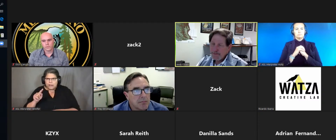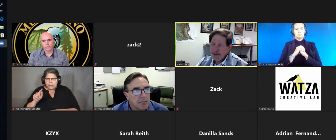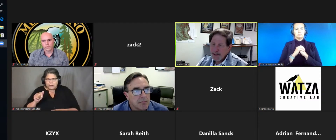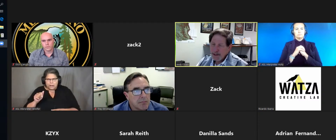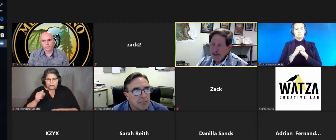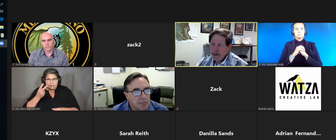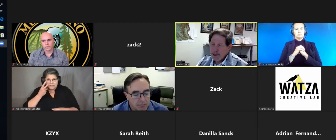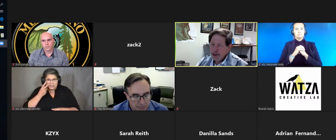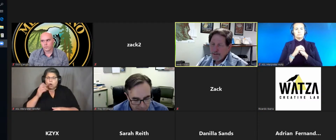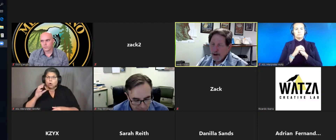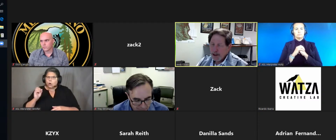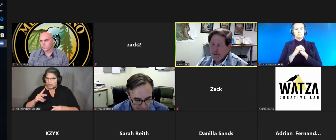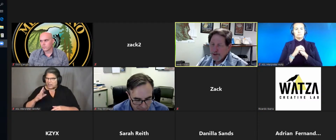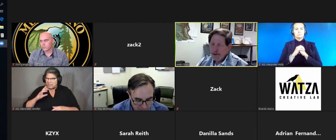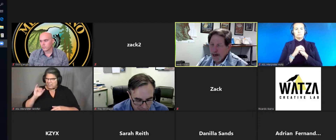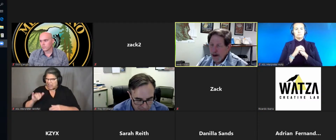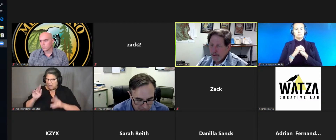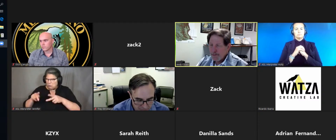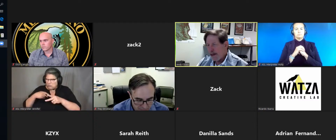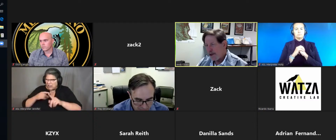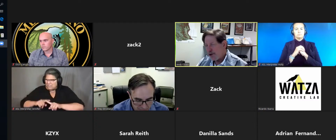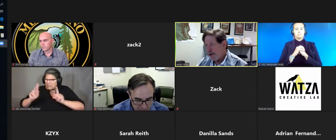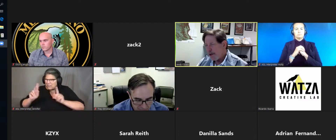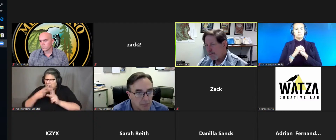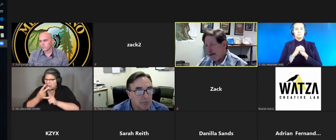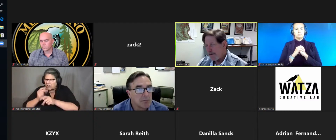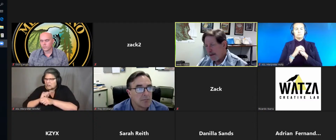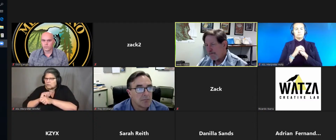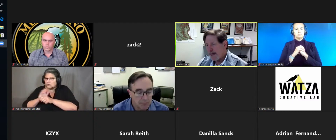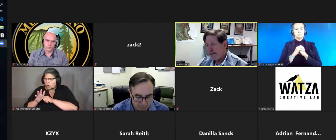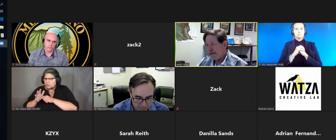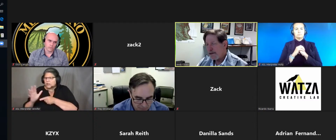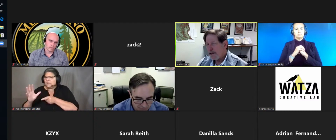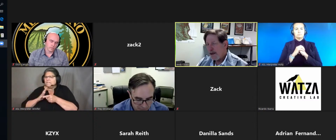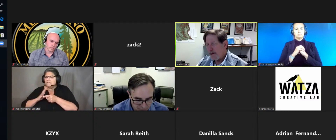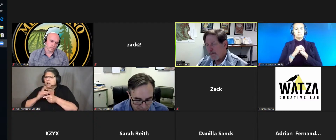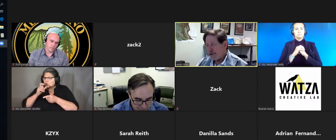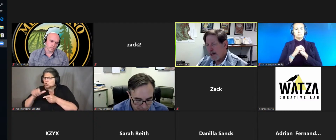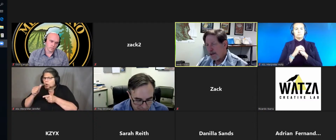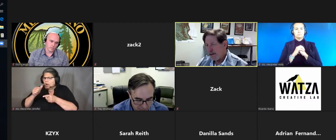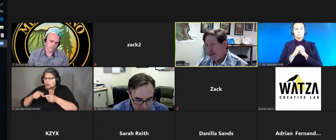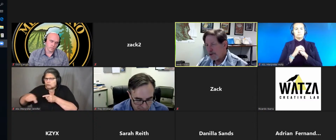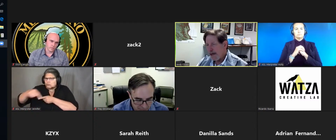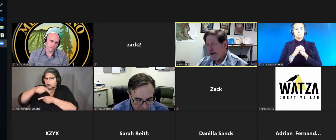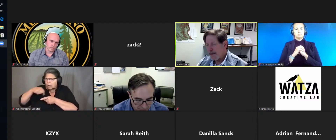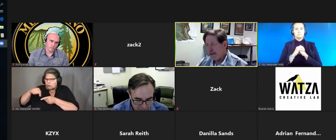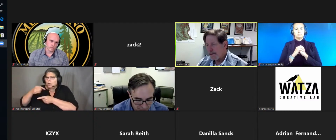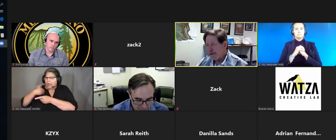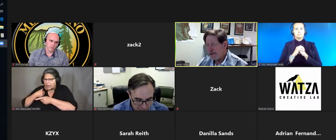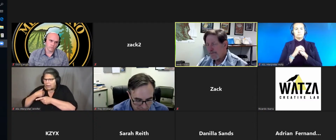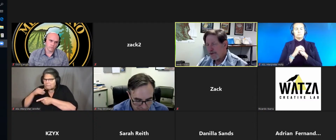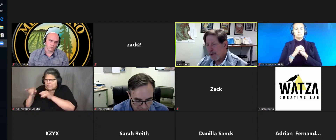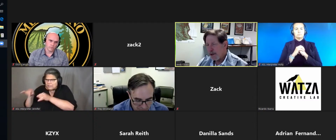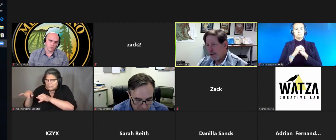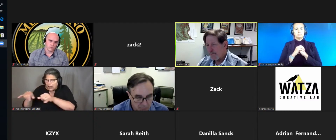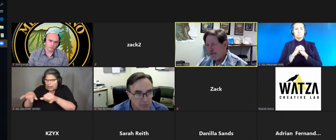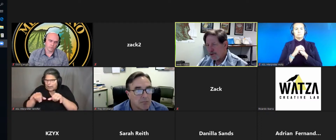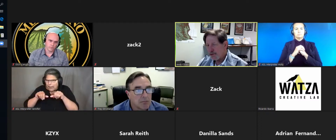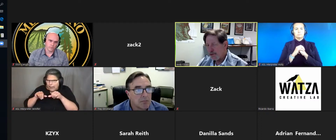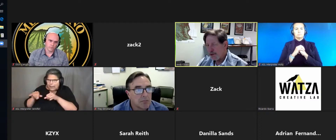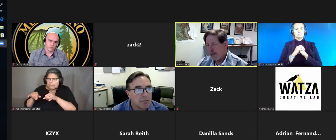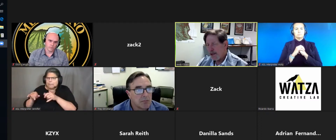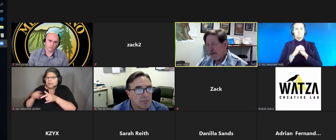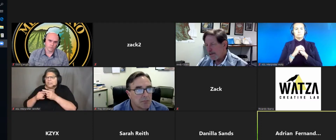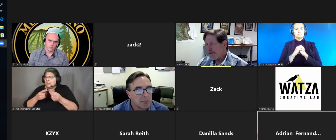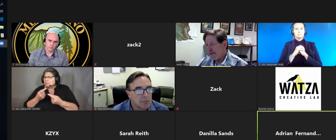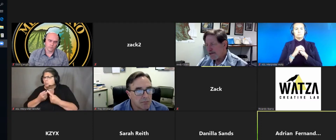might have been, part of another outbreak and who else might be affected. And we try and track that down and see if it's well enough